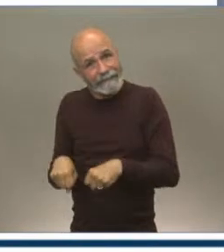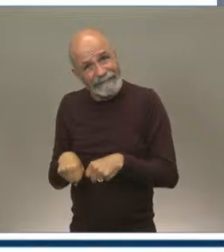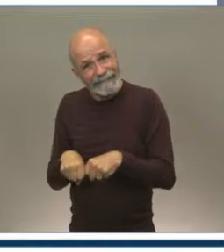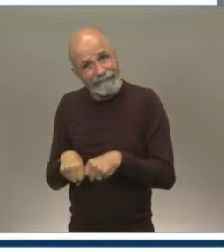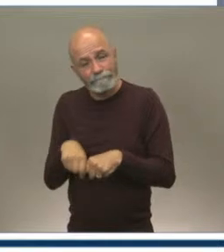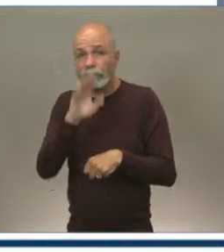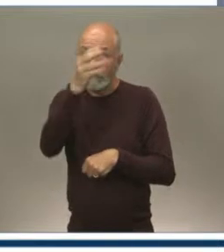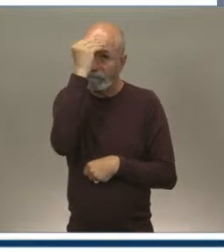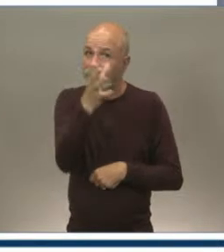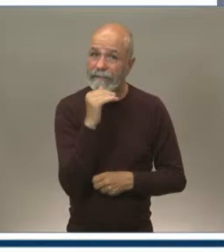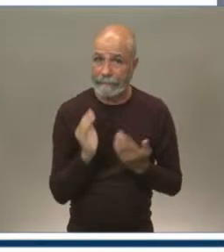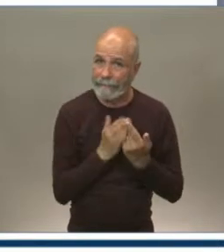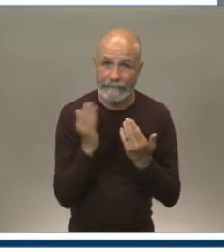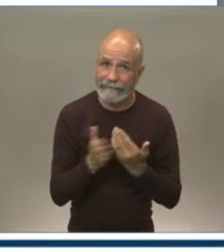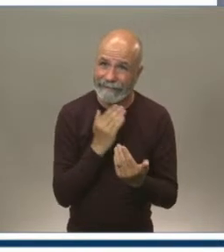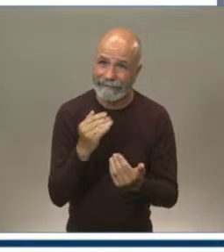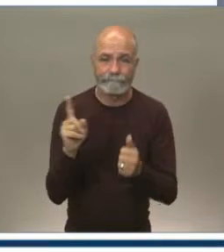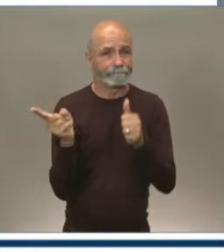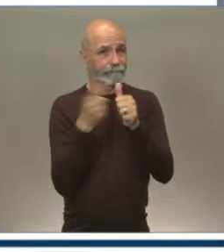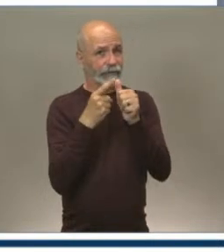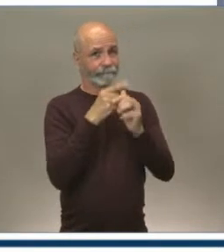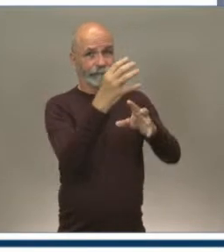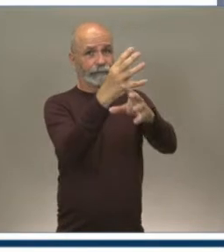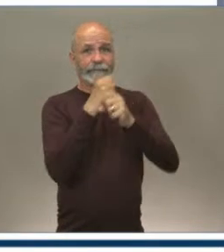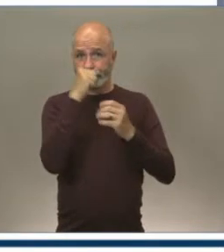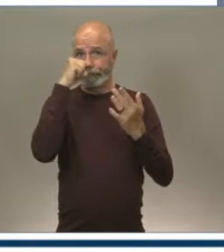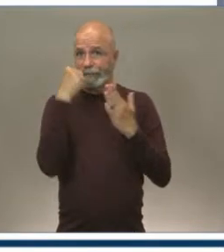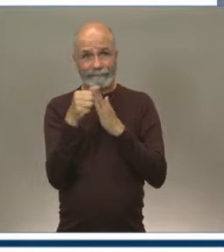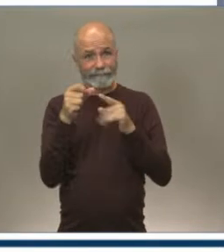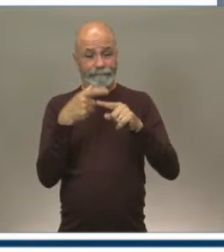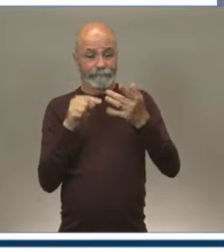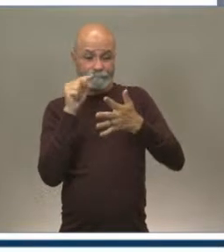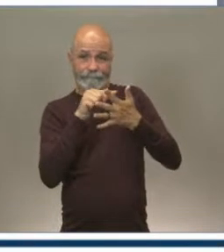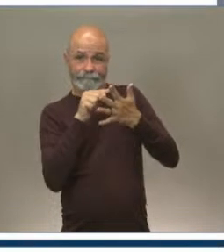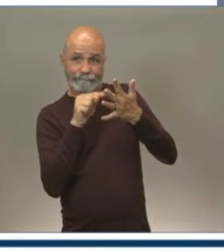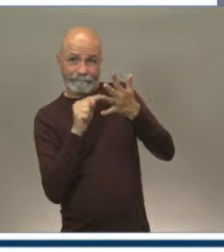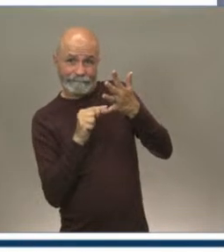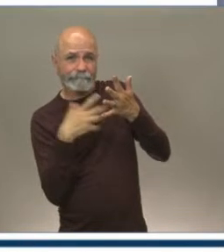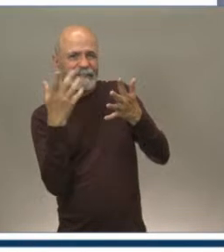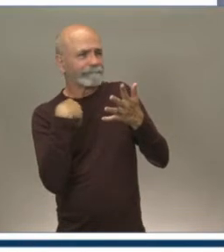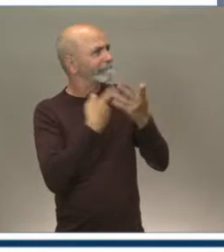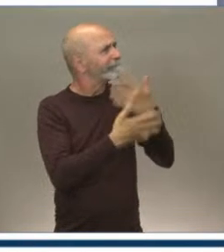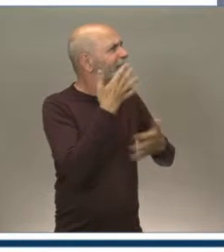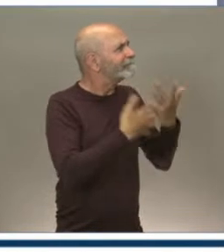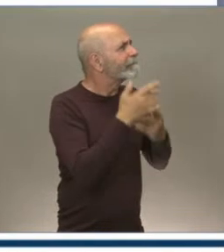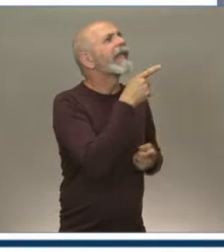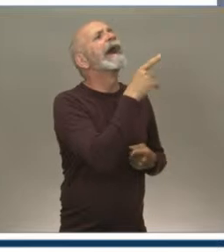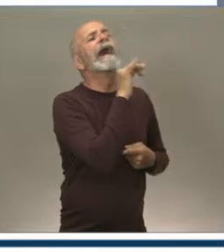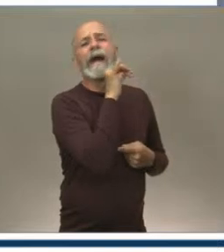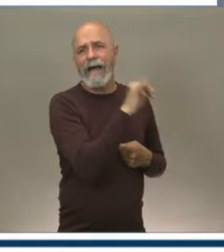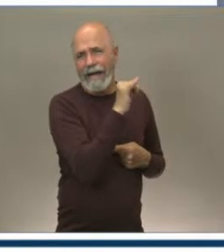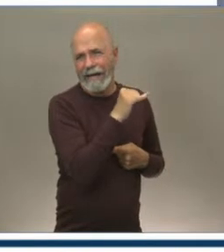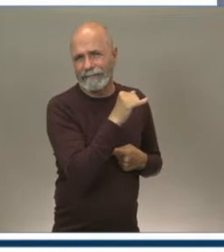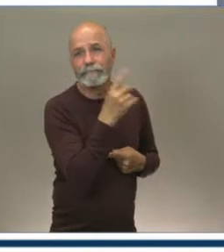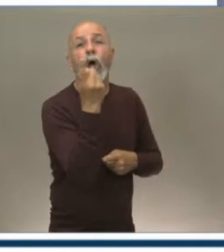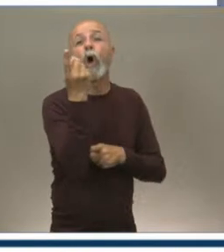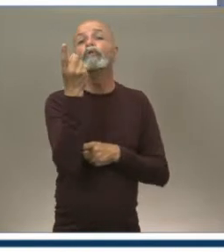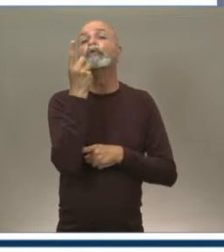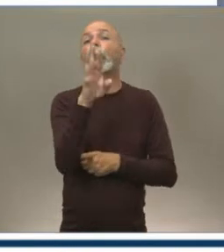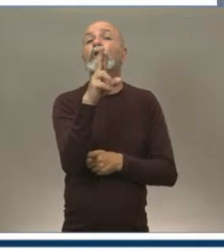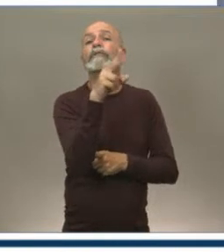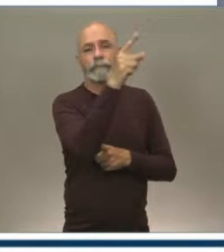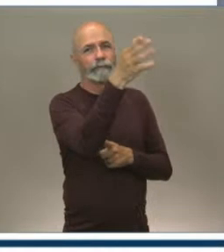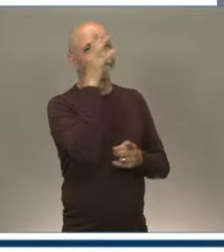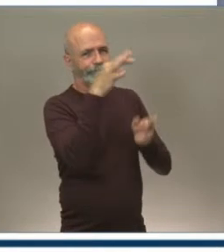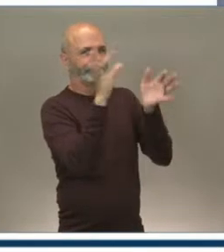get that letter, so we're continuing discussions, and Dr. Strang is going to be talking to representatives to figure out if we may